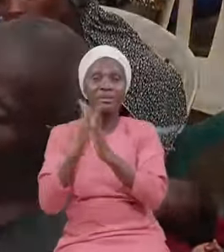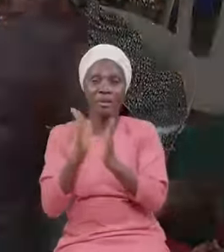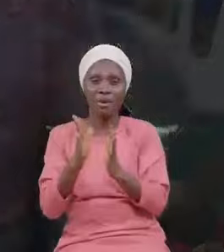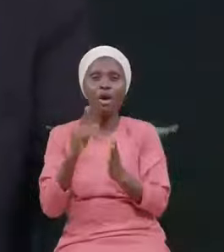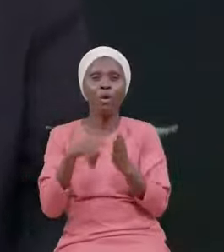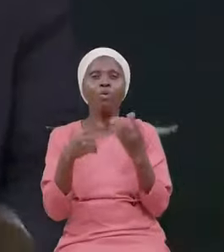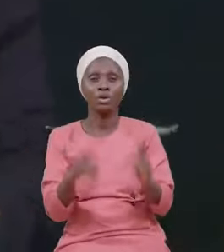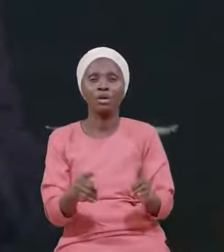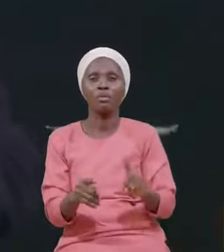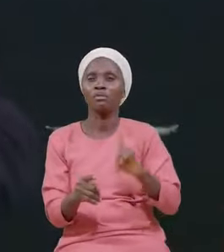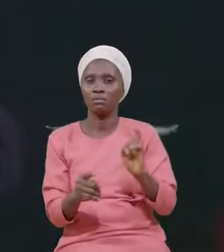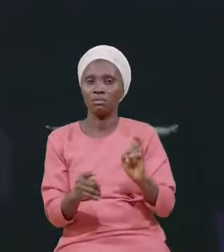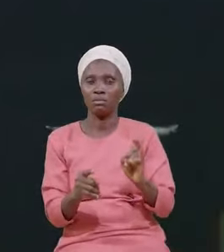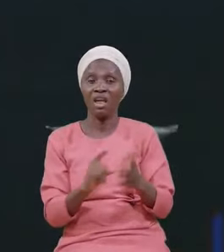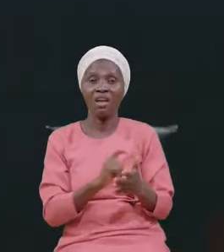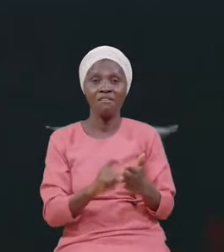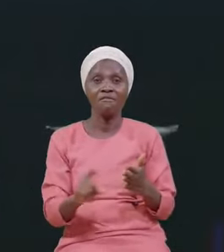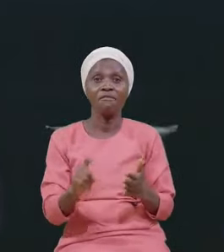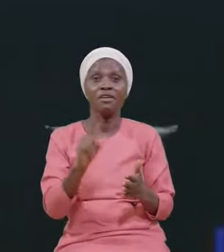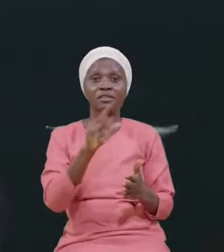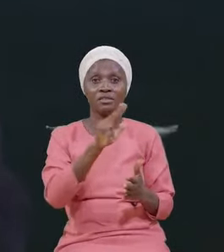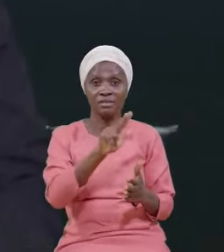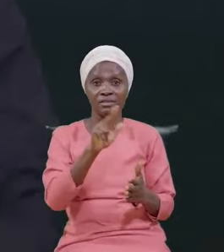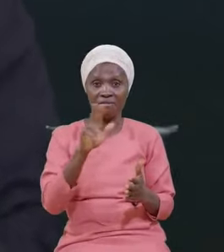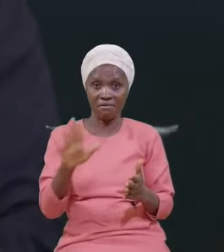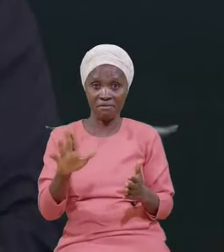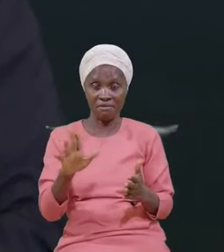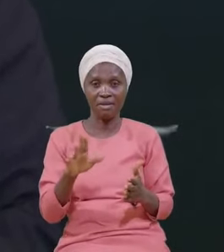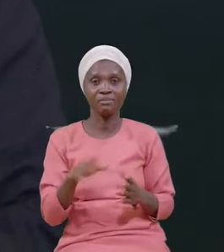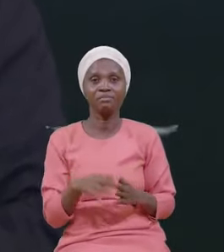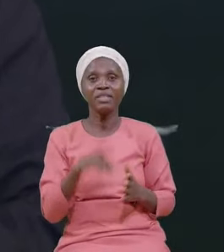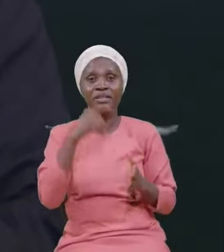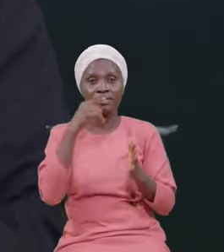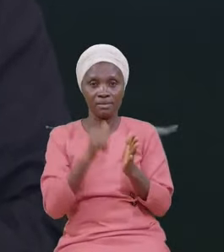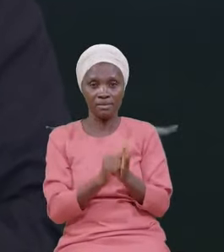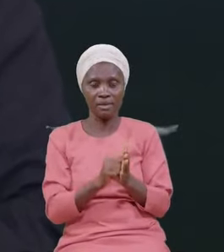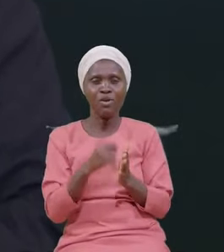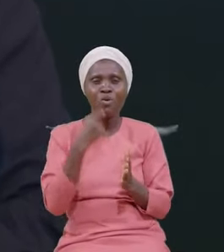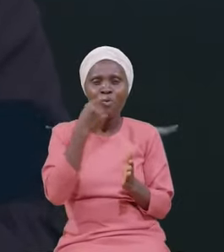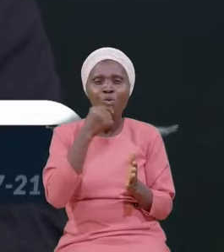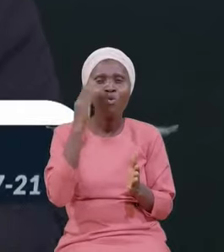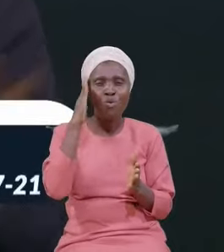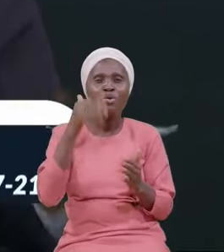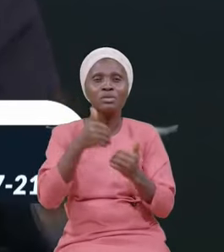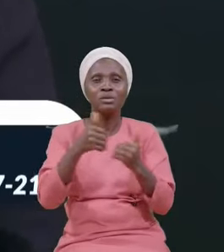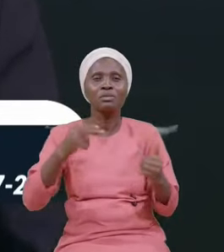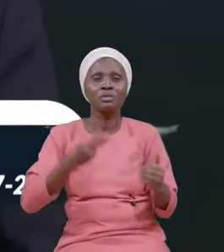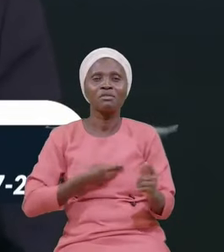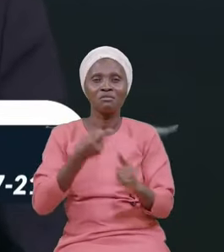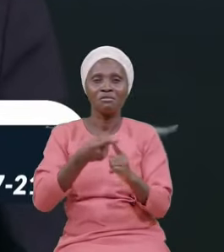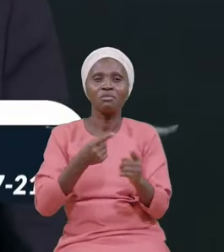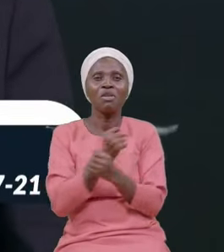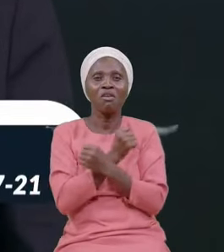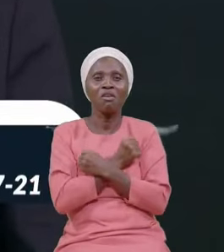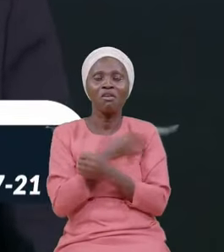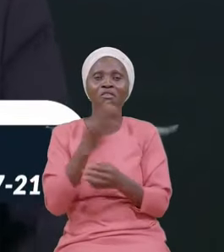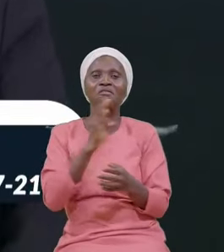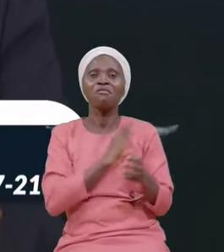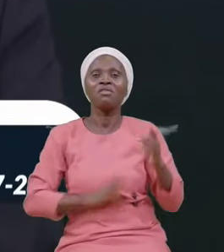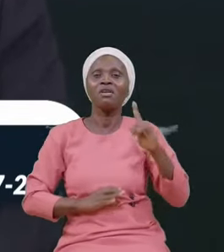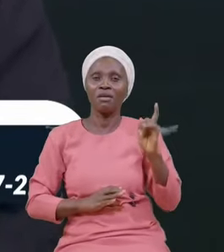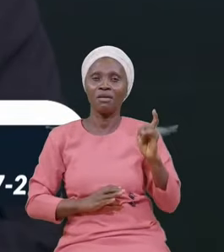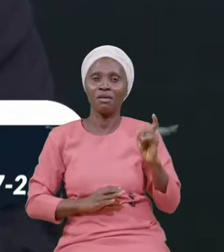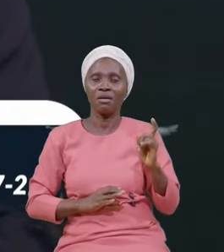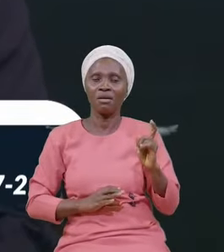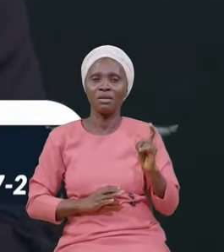35 verse 35 who shall separate us from the love of Christ your tribulation